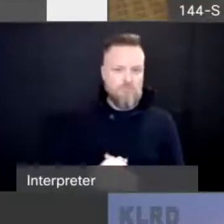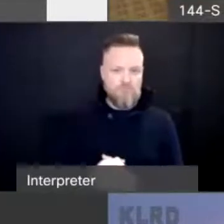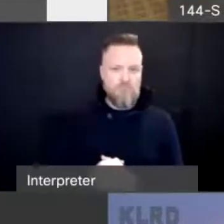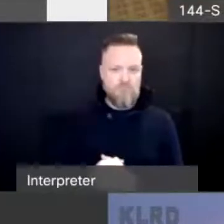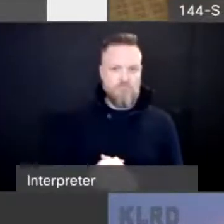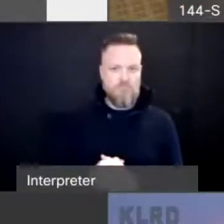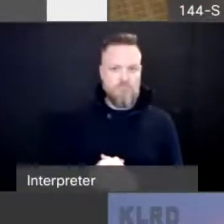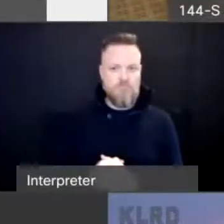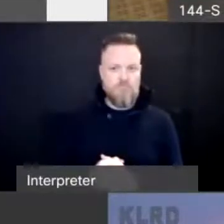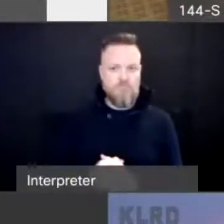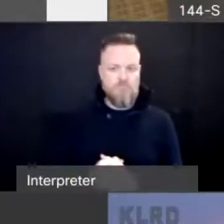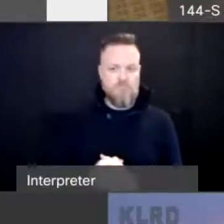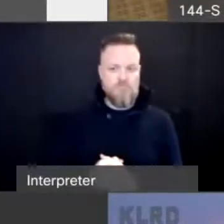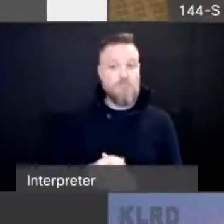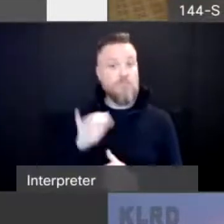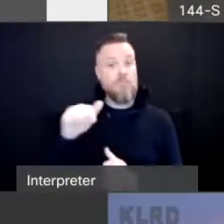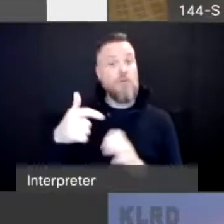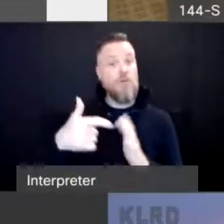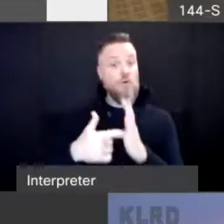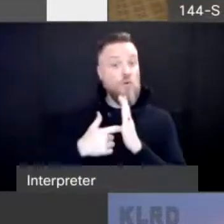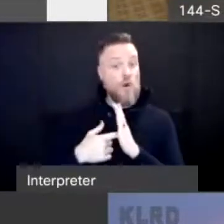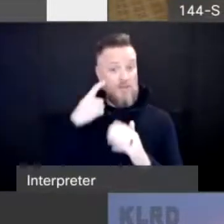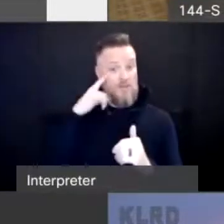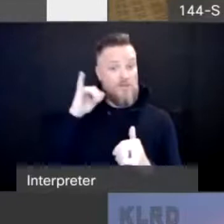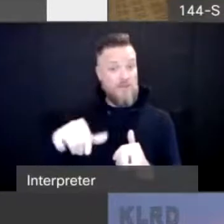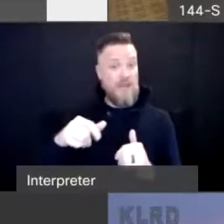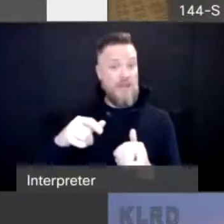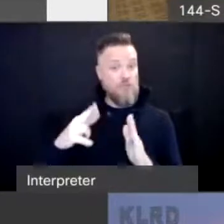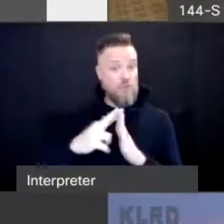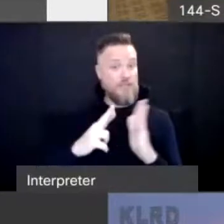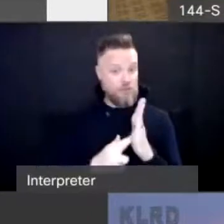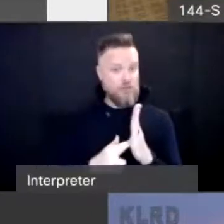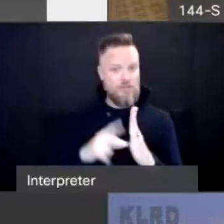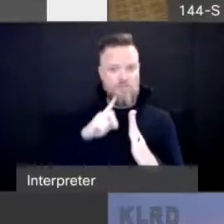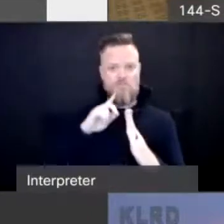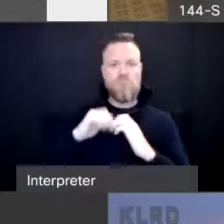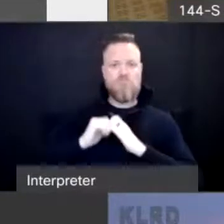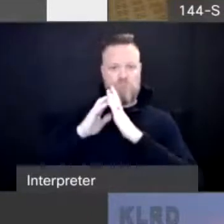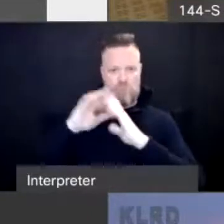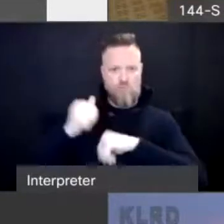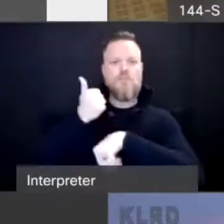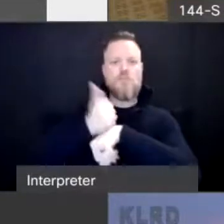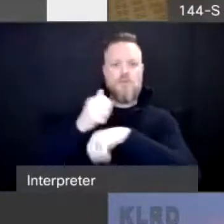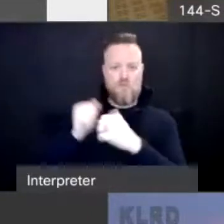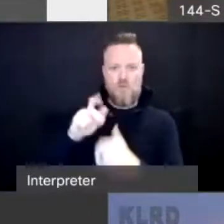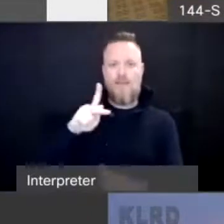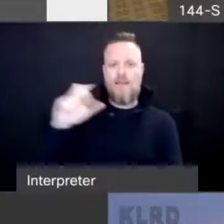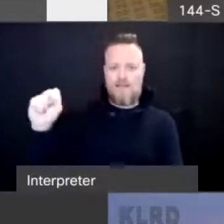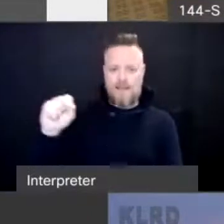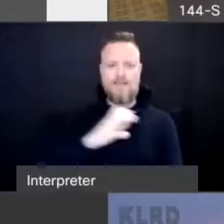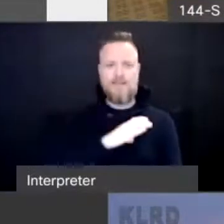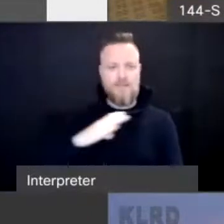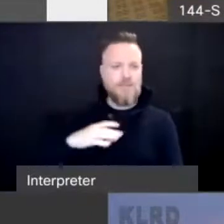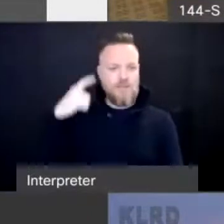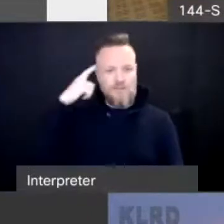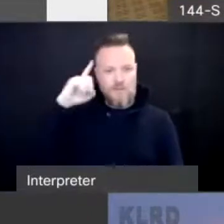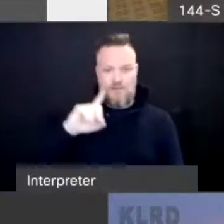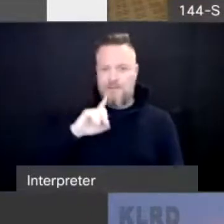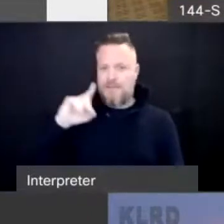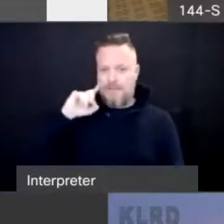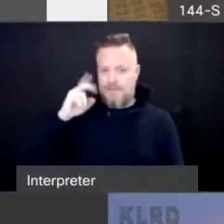And that the requirements for that registration would be established by the Kansas Commission for the Deaf and Hard of